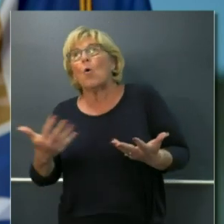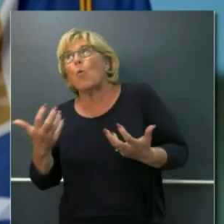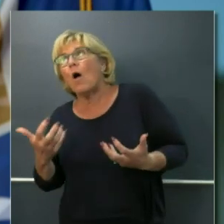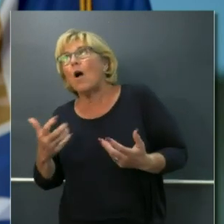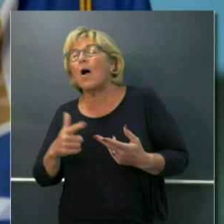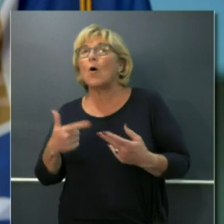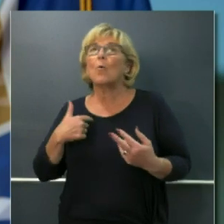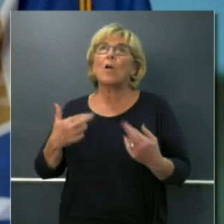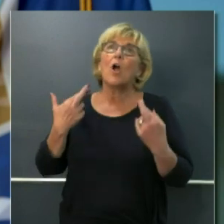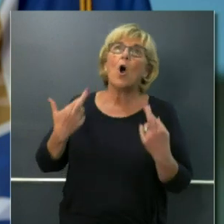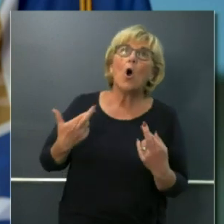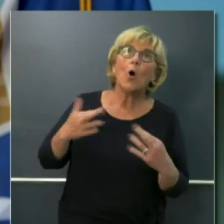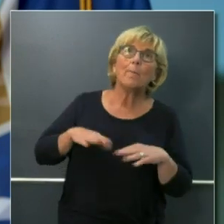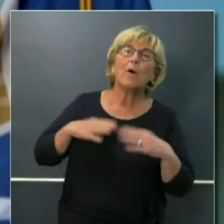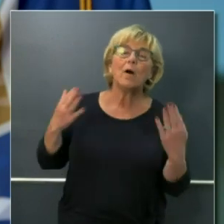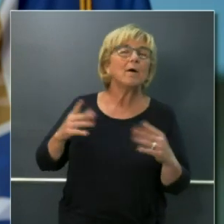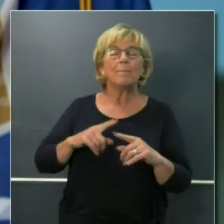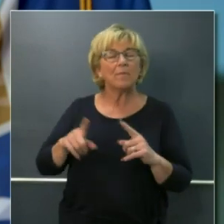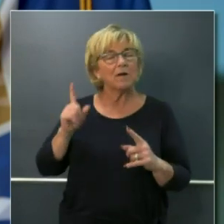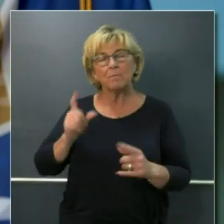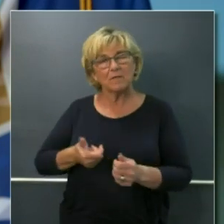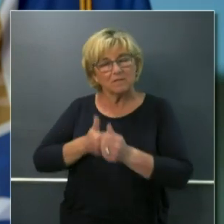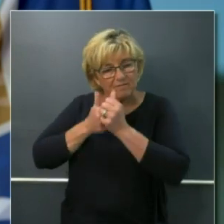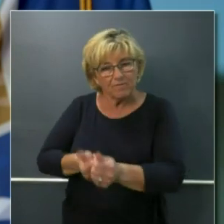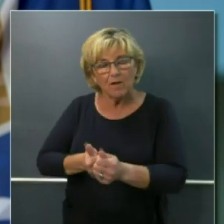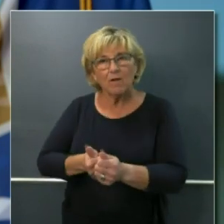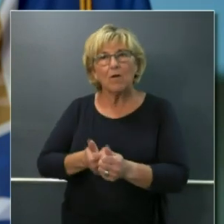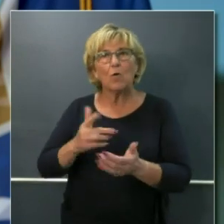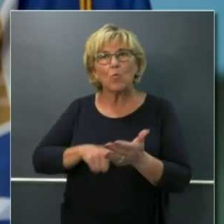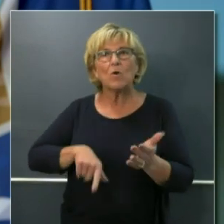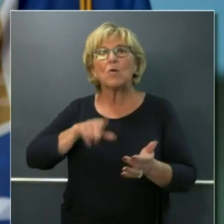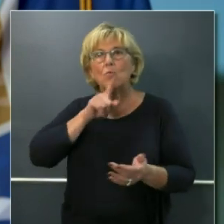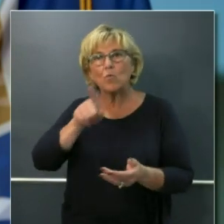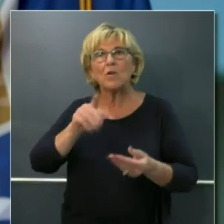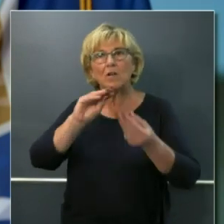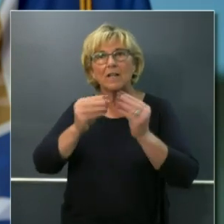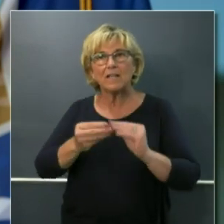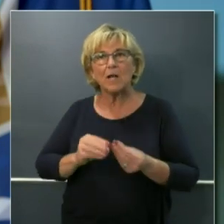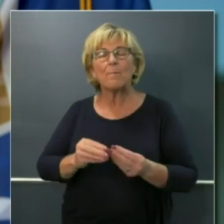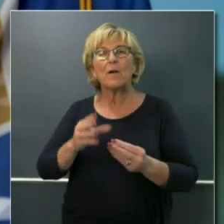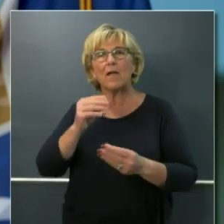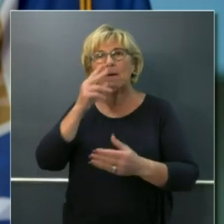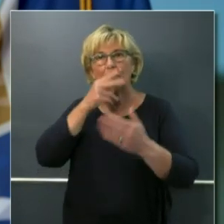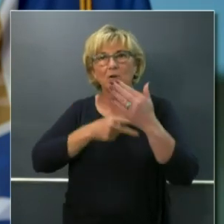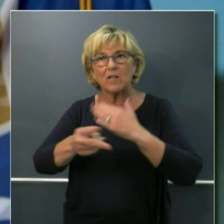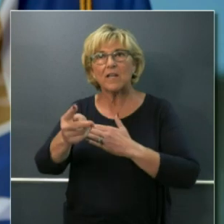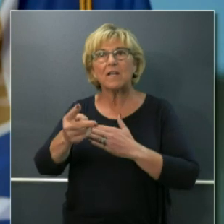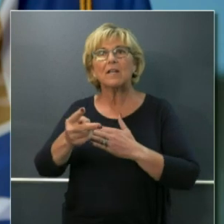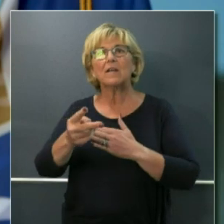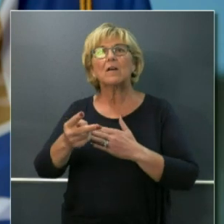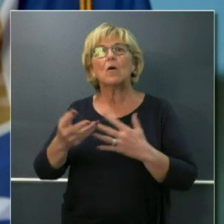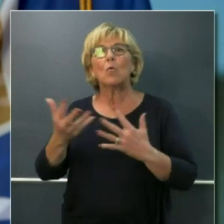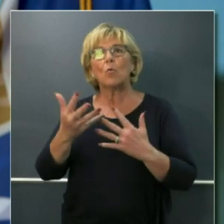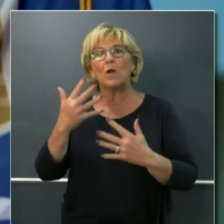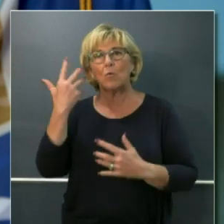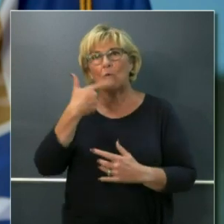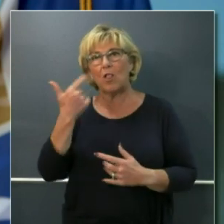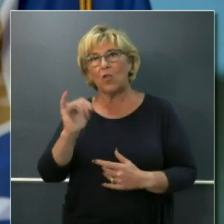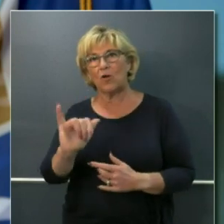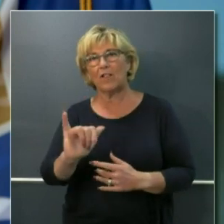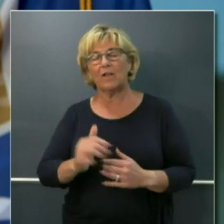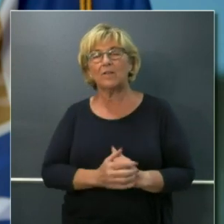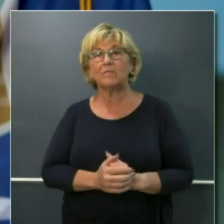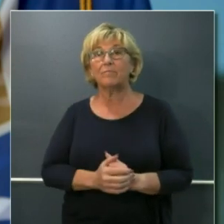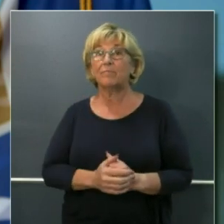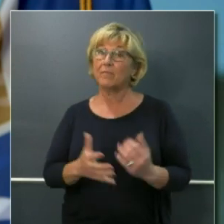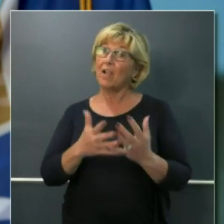hope, but what actually is and what we confidently can predict in the short and medium time. So a